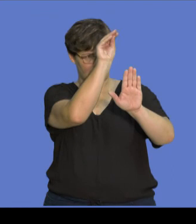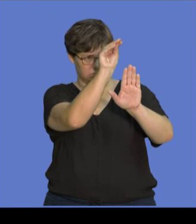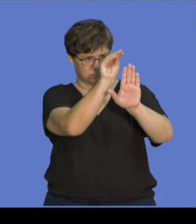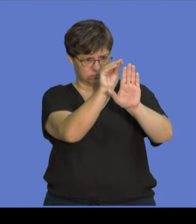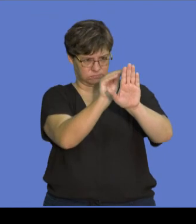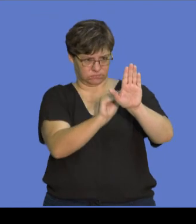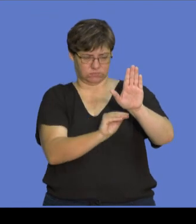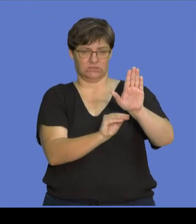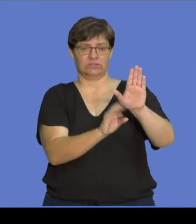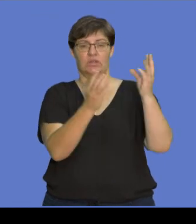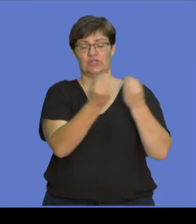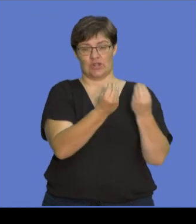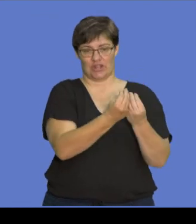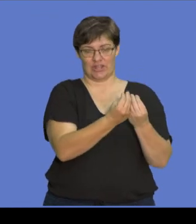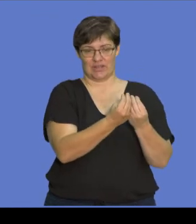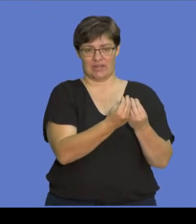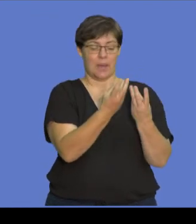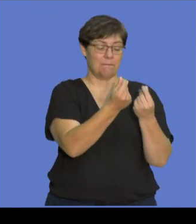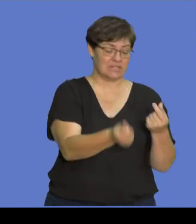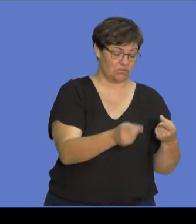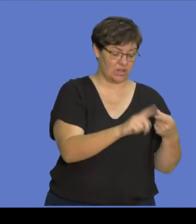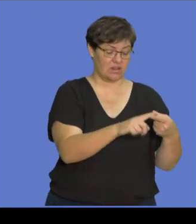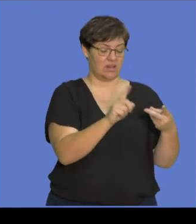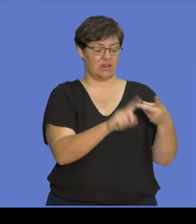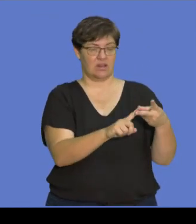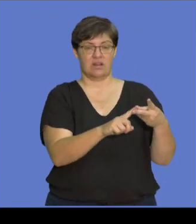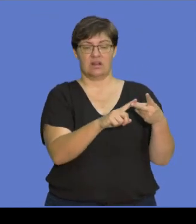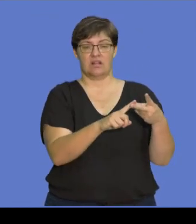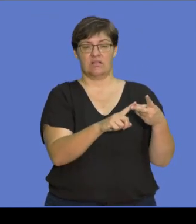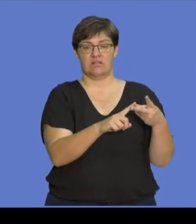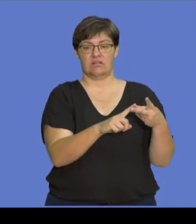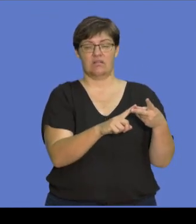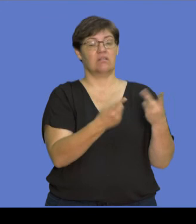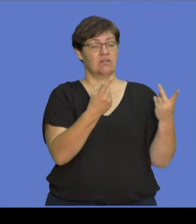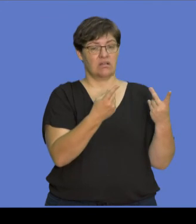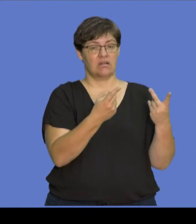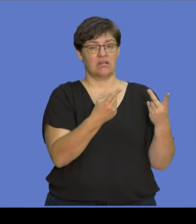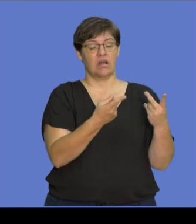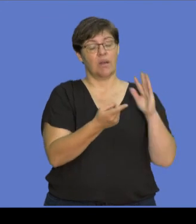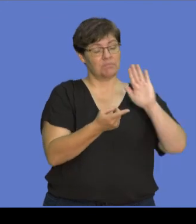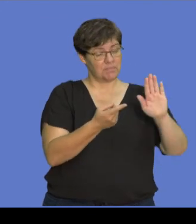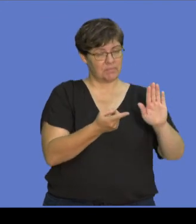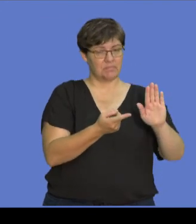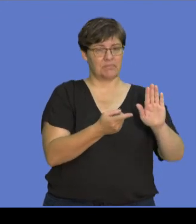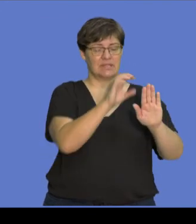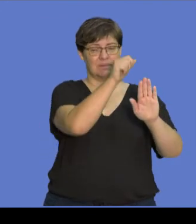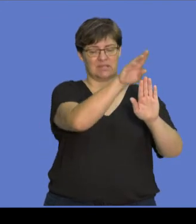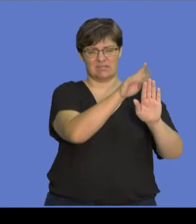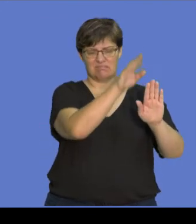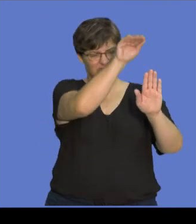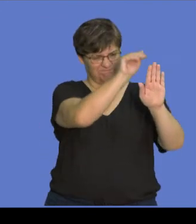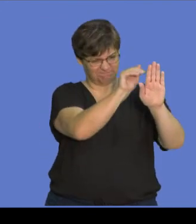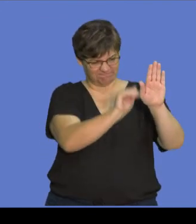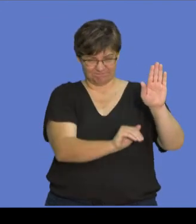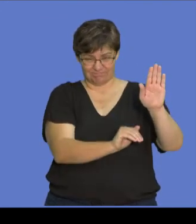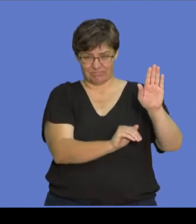information of the stock, in this case the material, the fabric, all appearing on the debit side. What else do